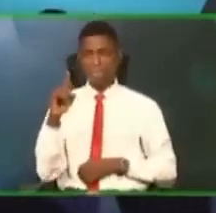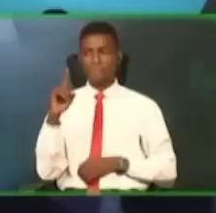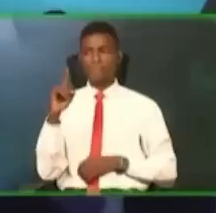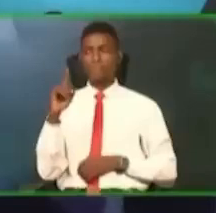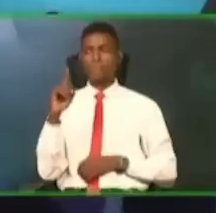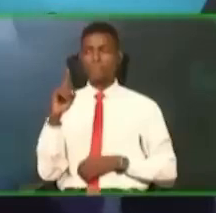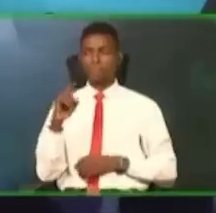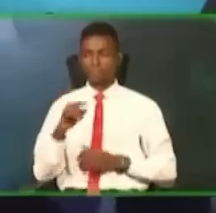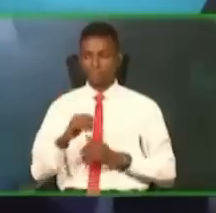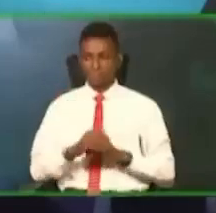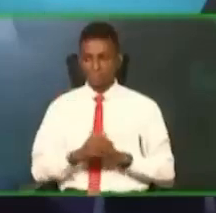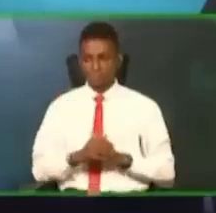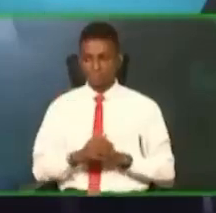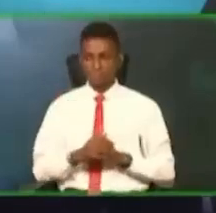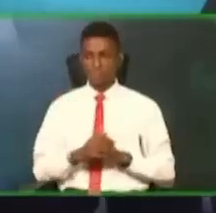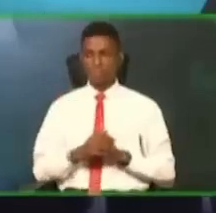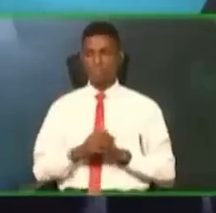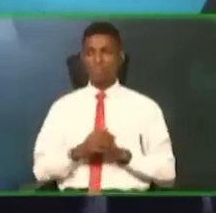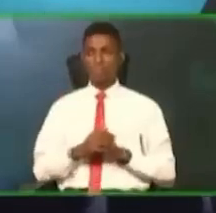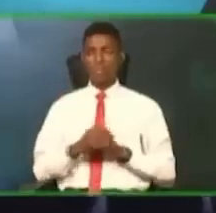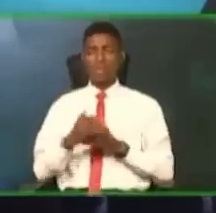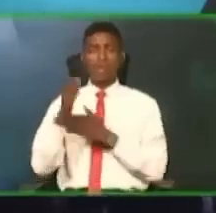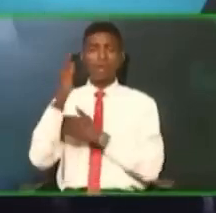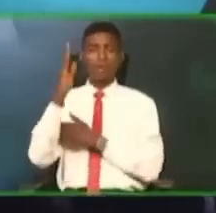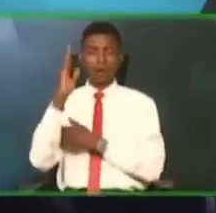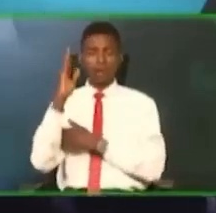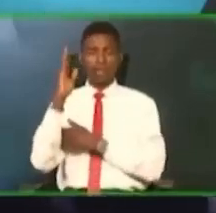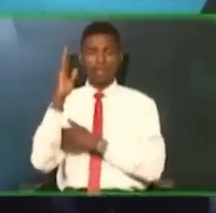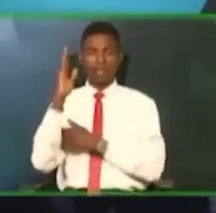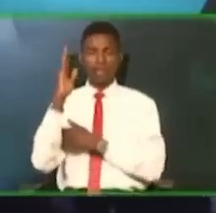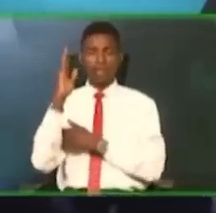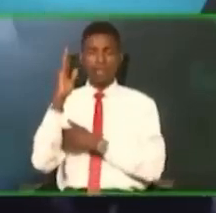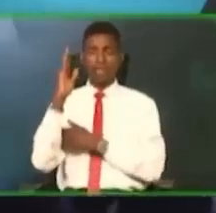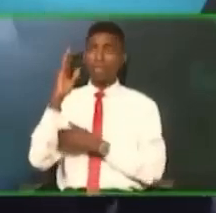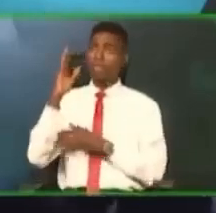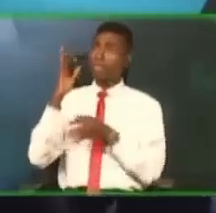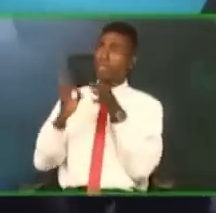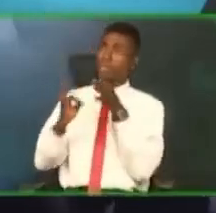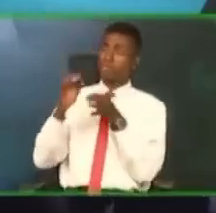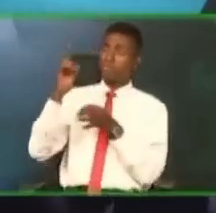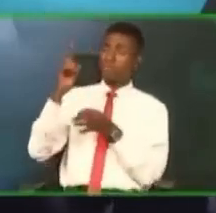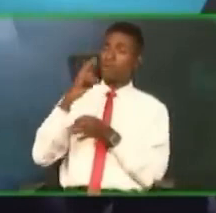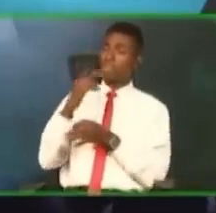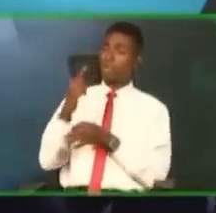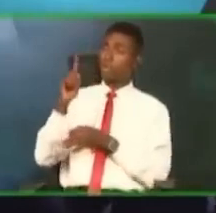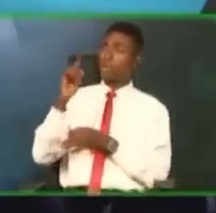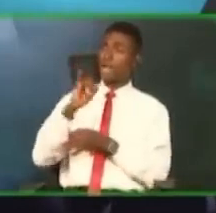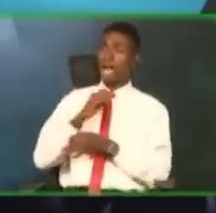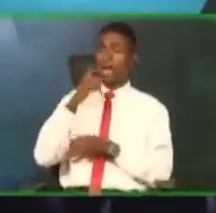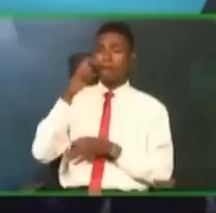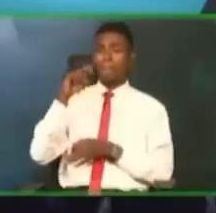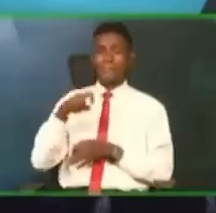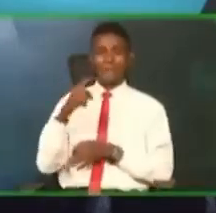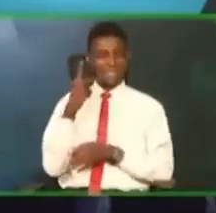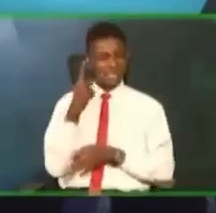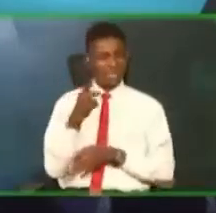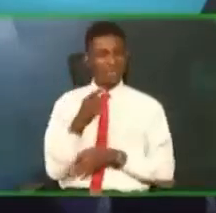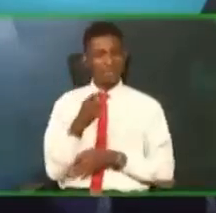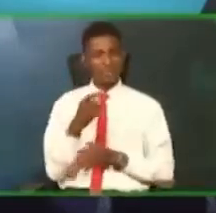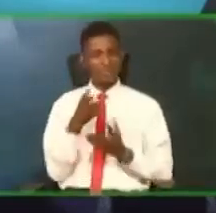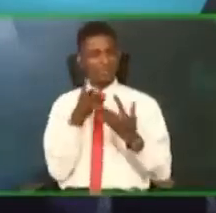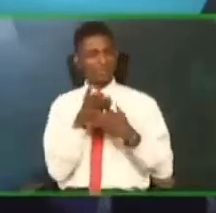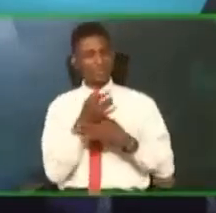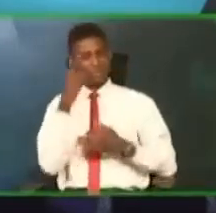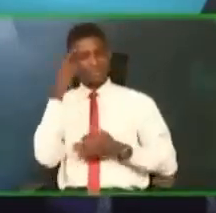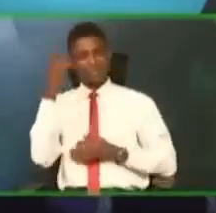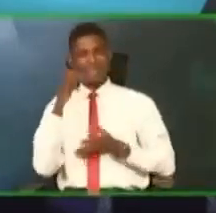for. Hear me. God, if you are the one, I must see it through a dream. That is limited spiritual understanding.